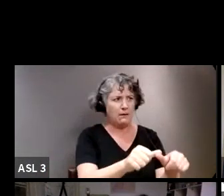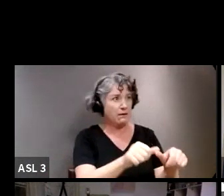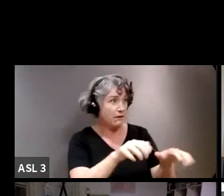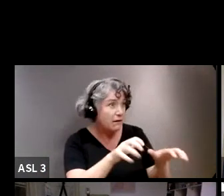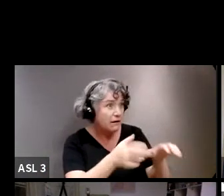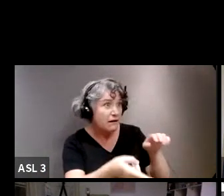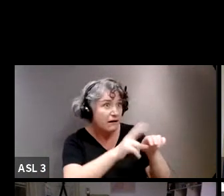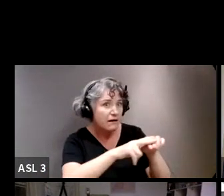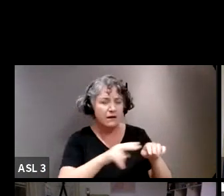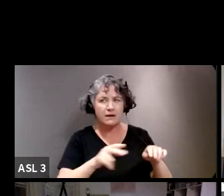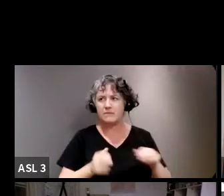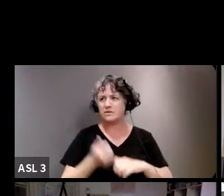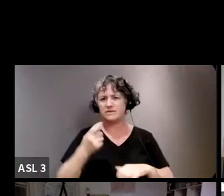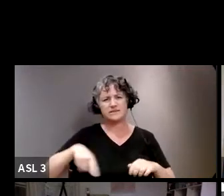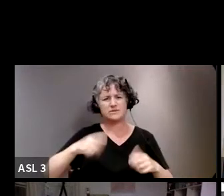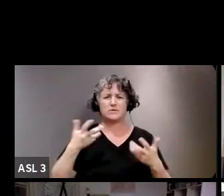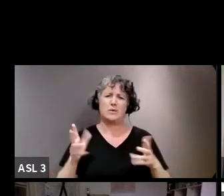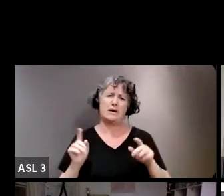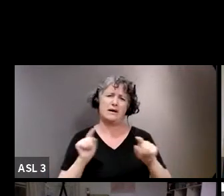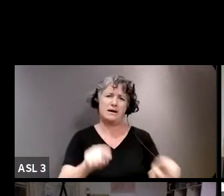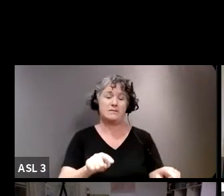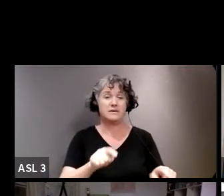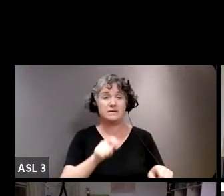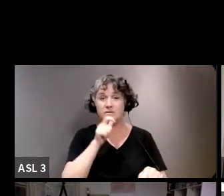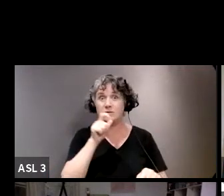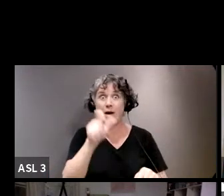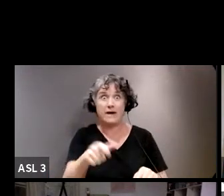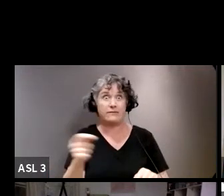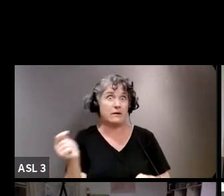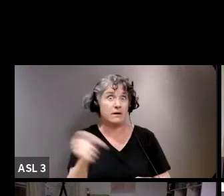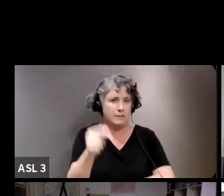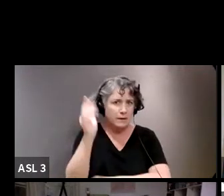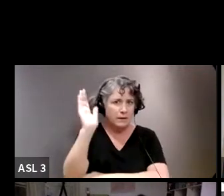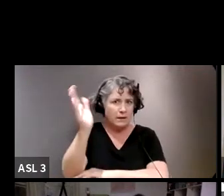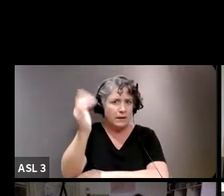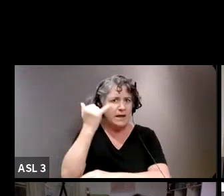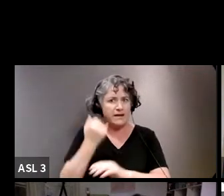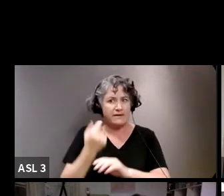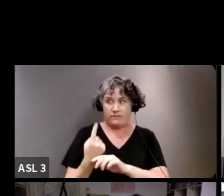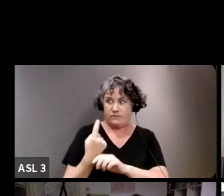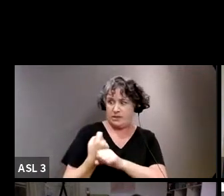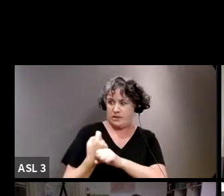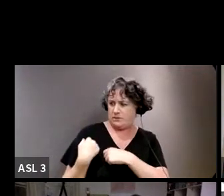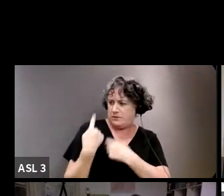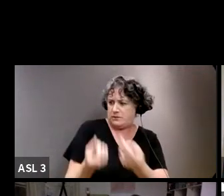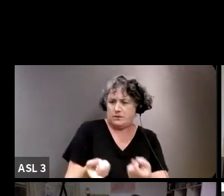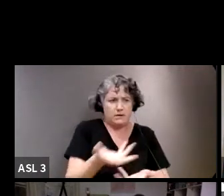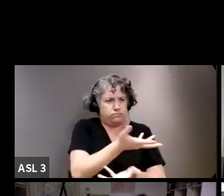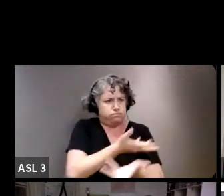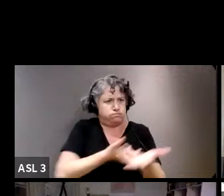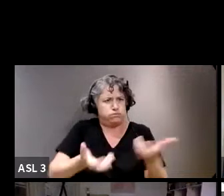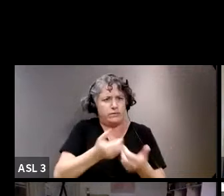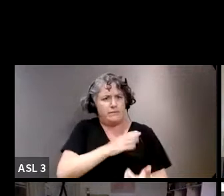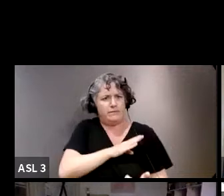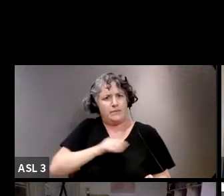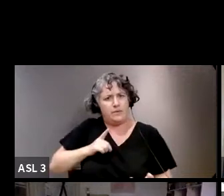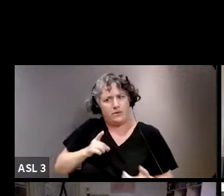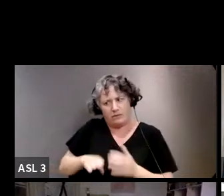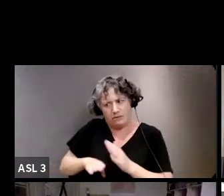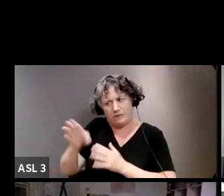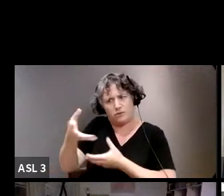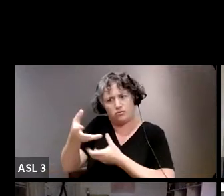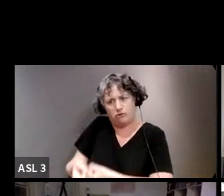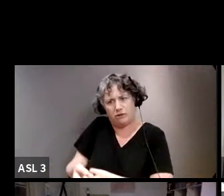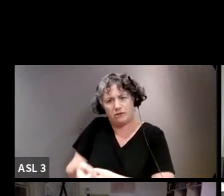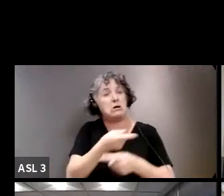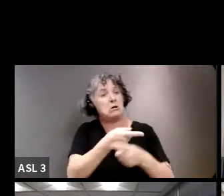here moreover we wouldn't have to be present today if this past year's interactions with the board had instilled confidence and trust in their ability to follow